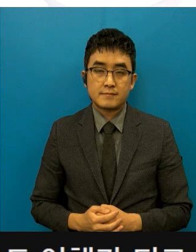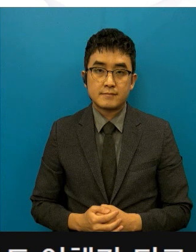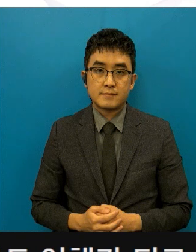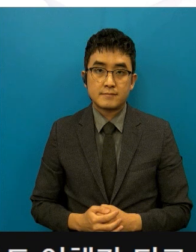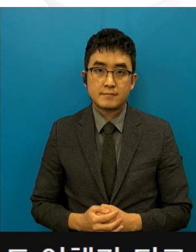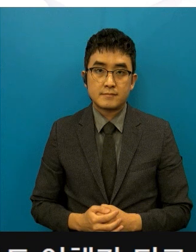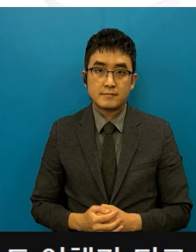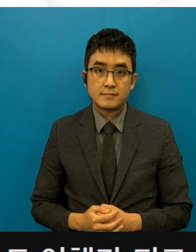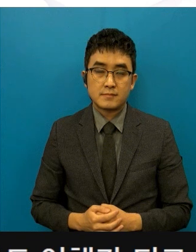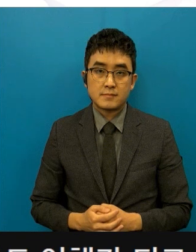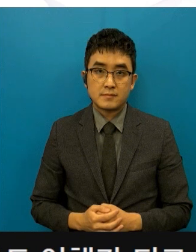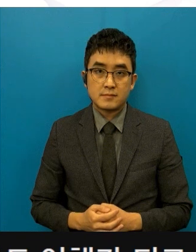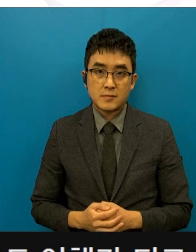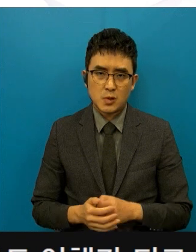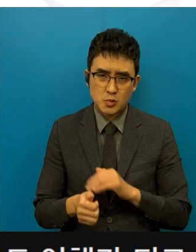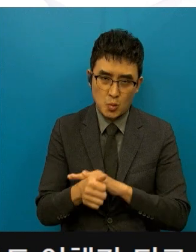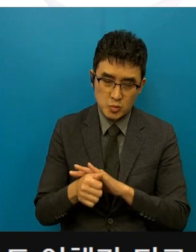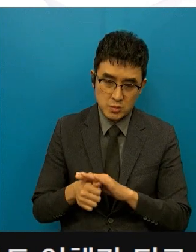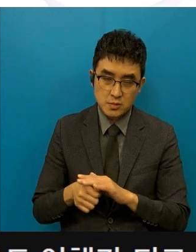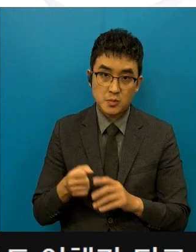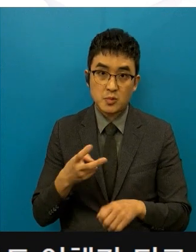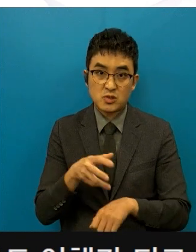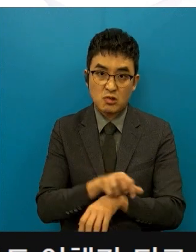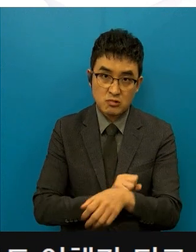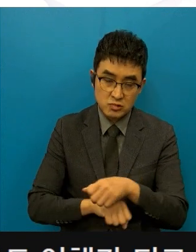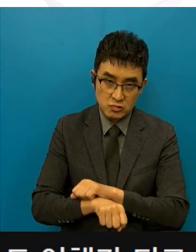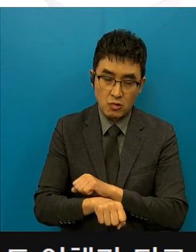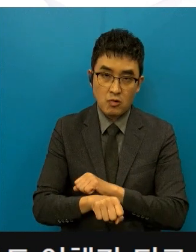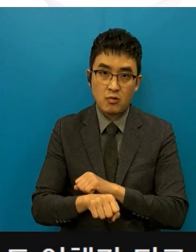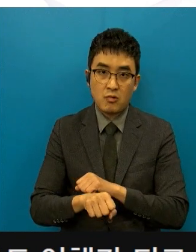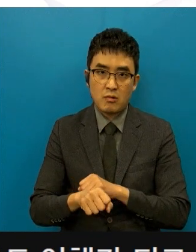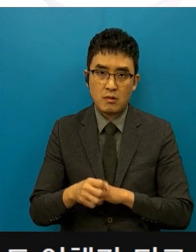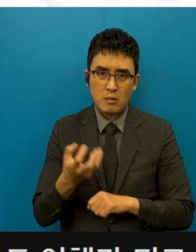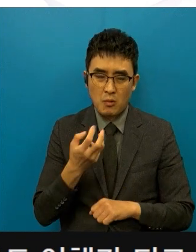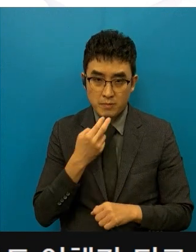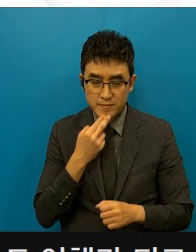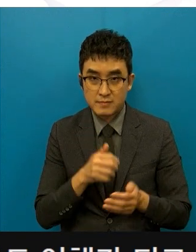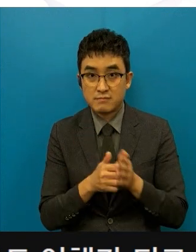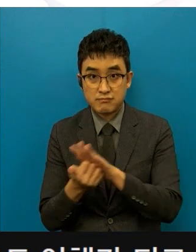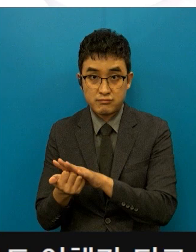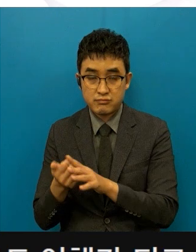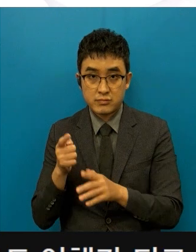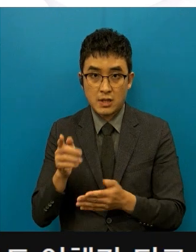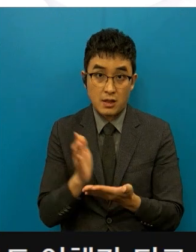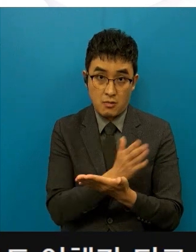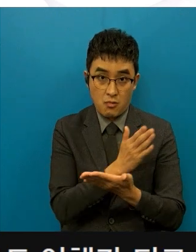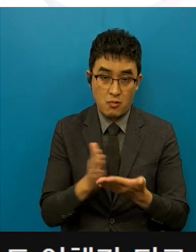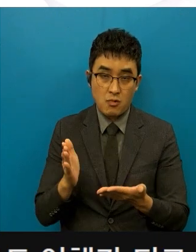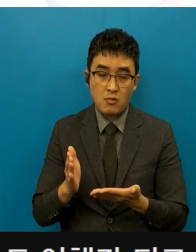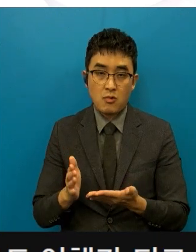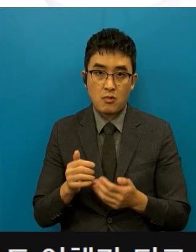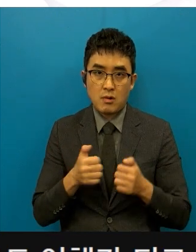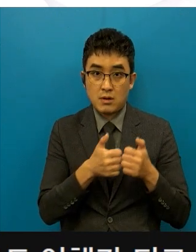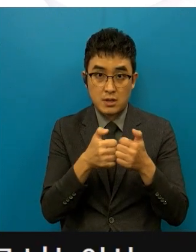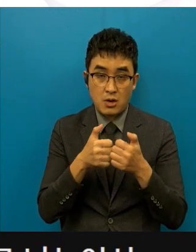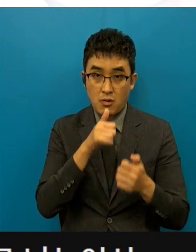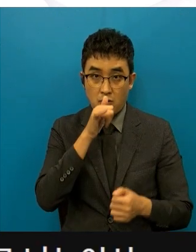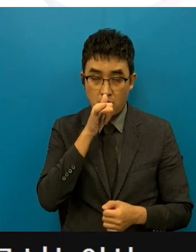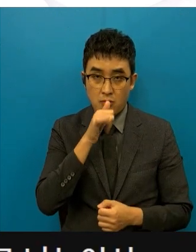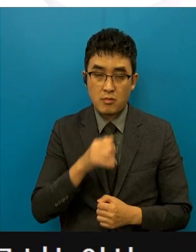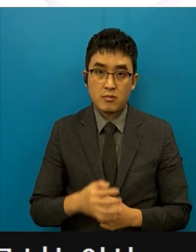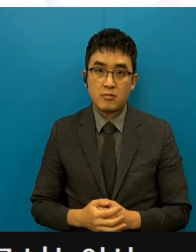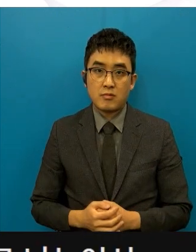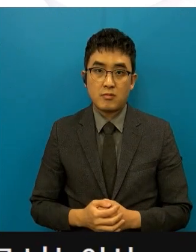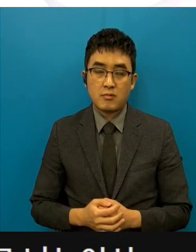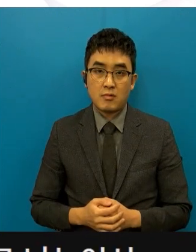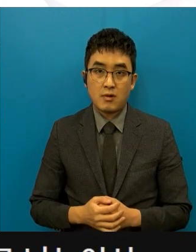that education site. However, the Korean media has broadly framed this within the